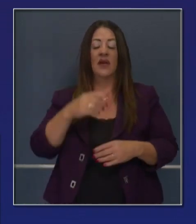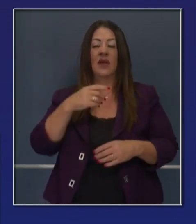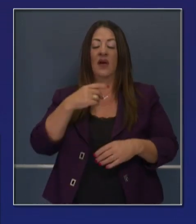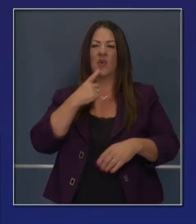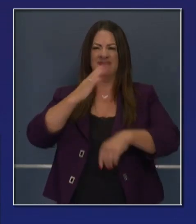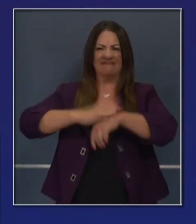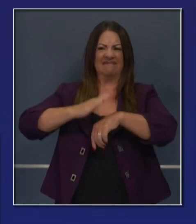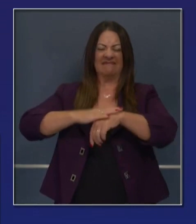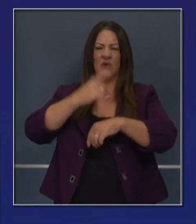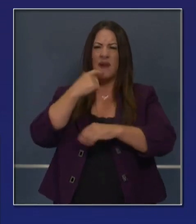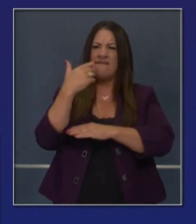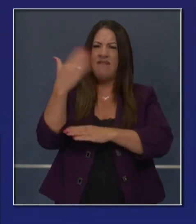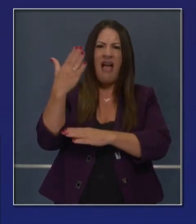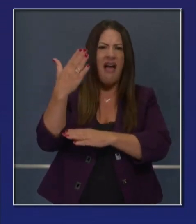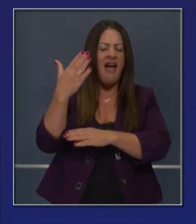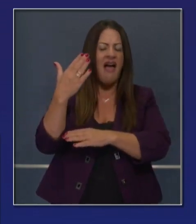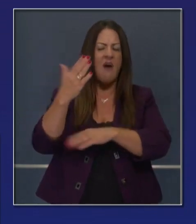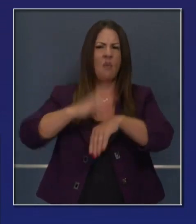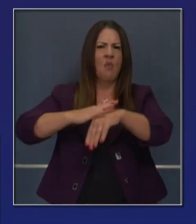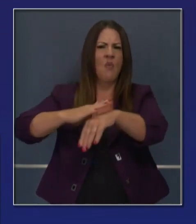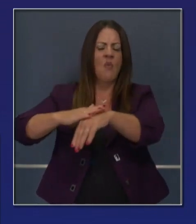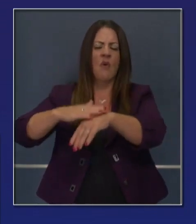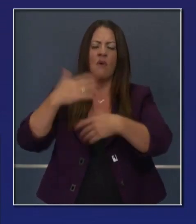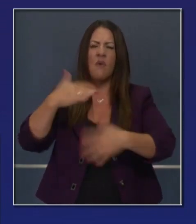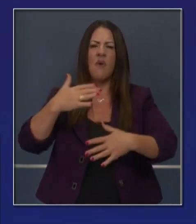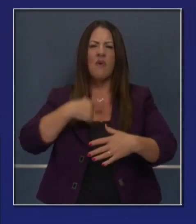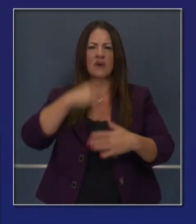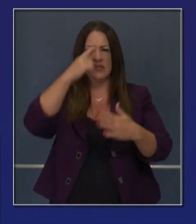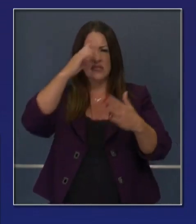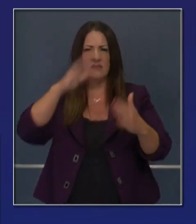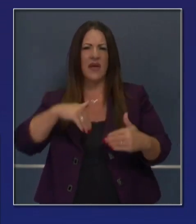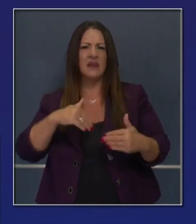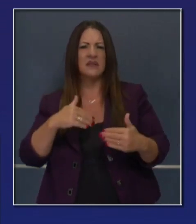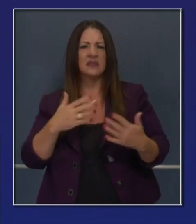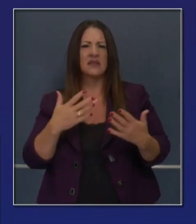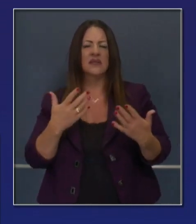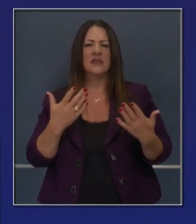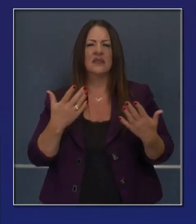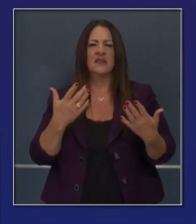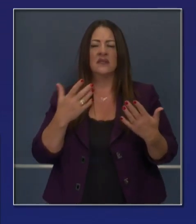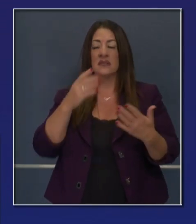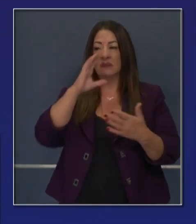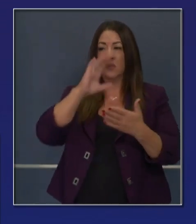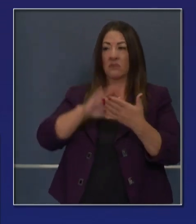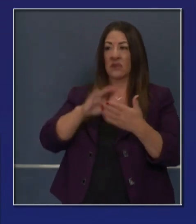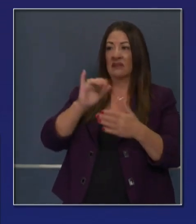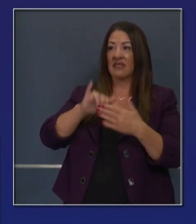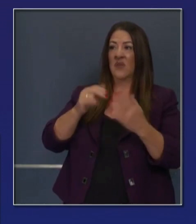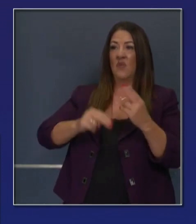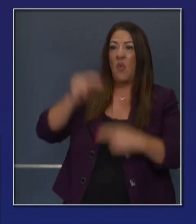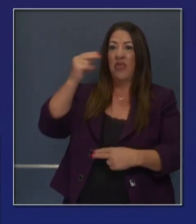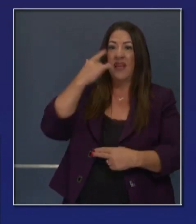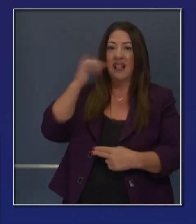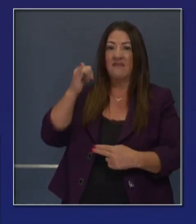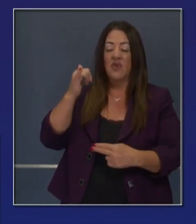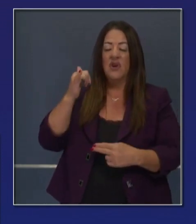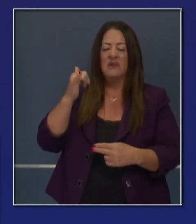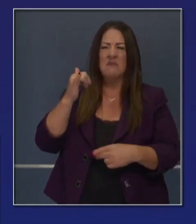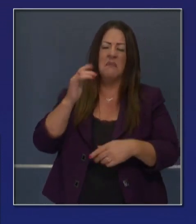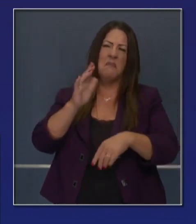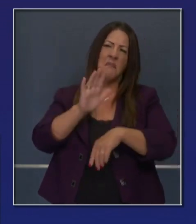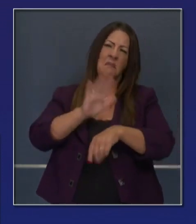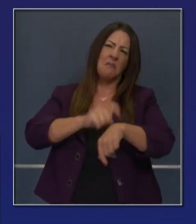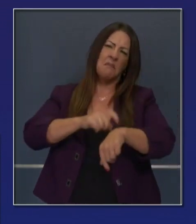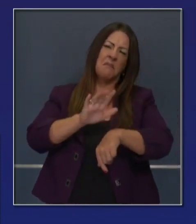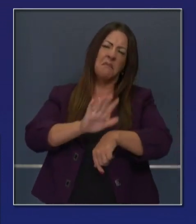we anticipate to end today in Northern California, that we believe and we anticipate by 5 o'clock today